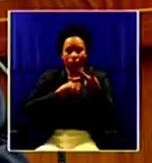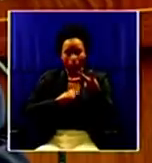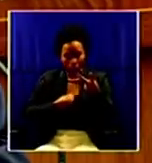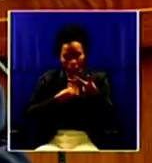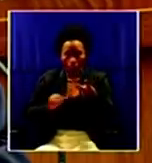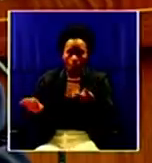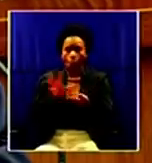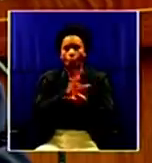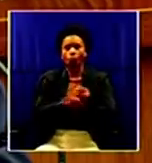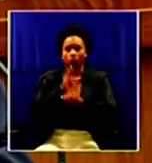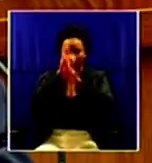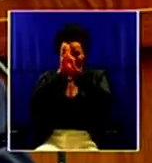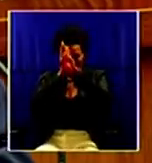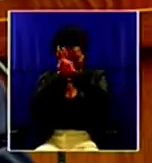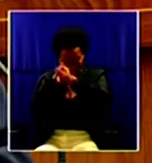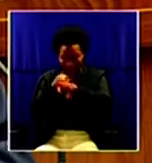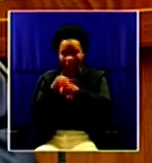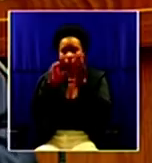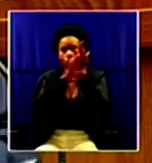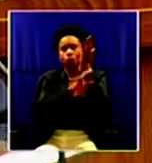the injunctions in the Constitution.